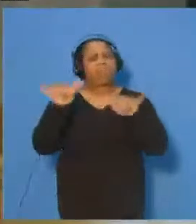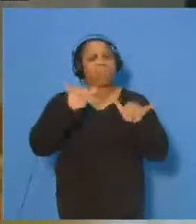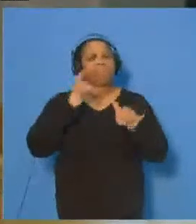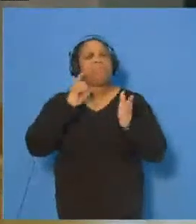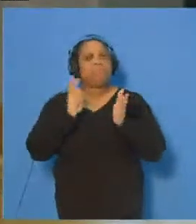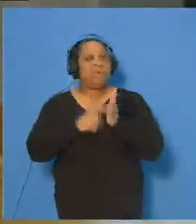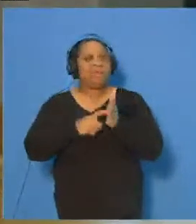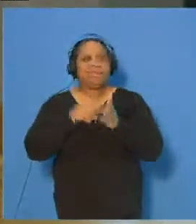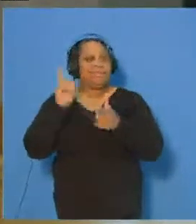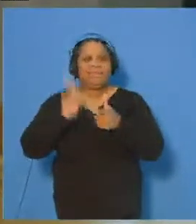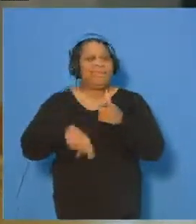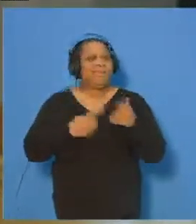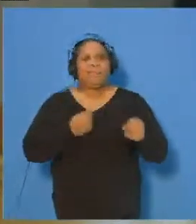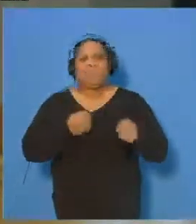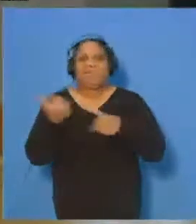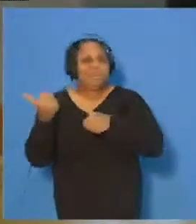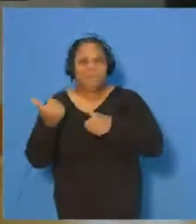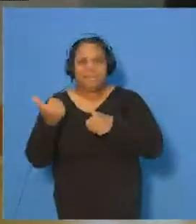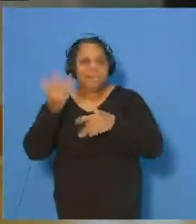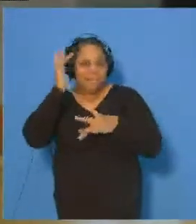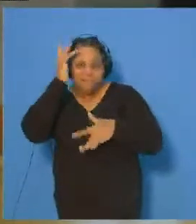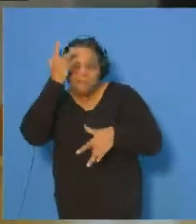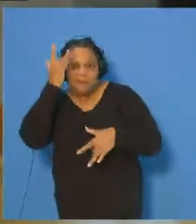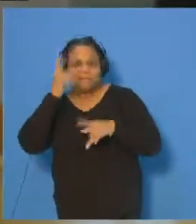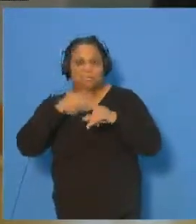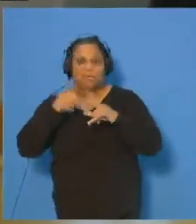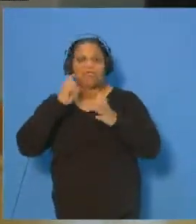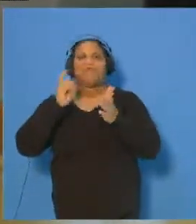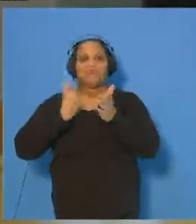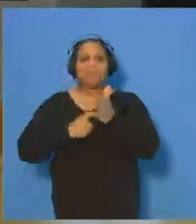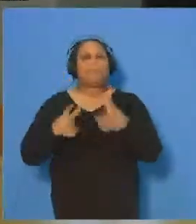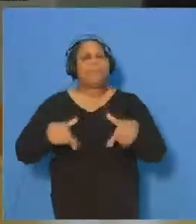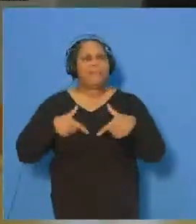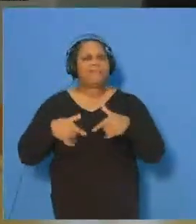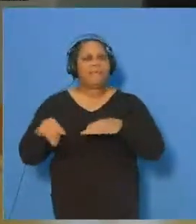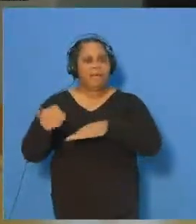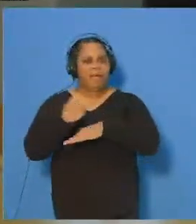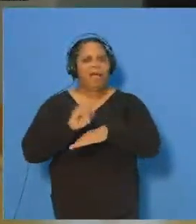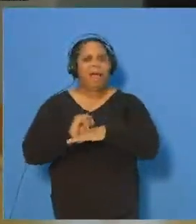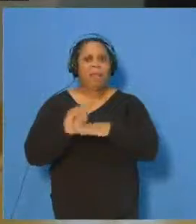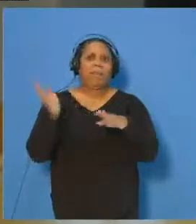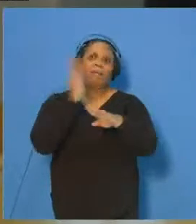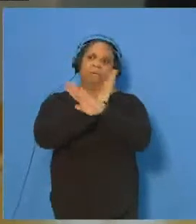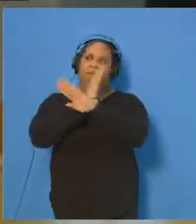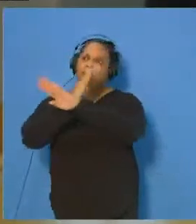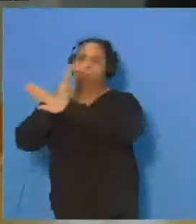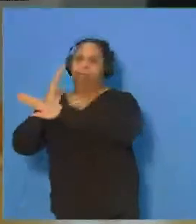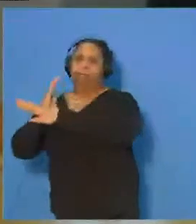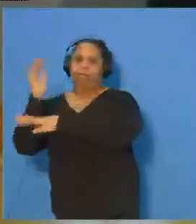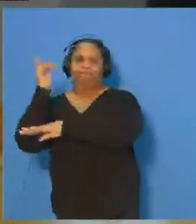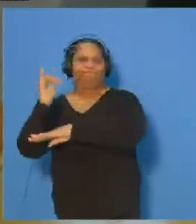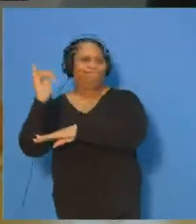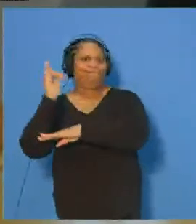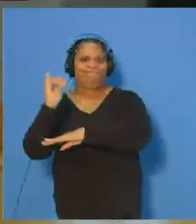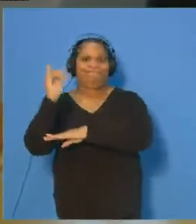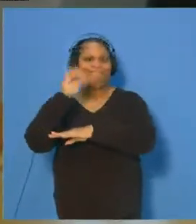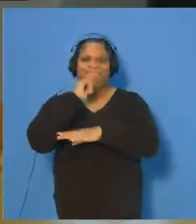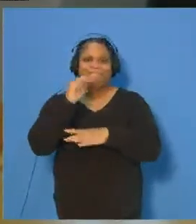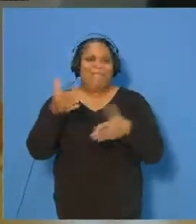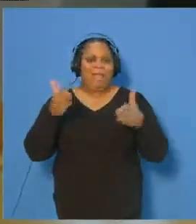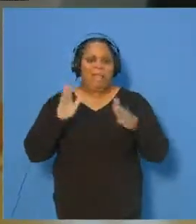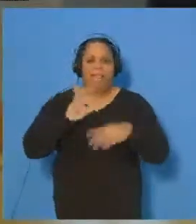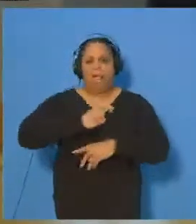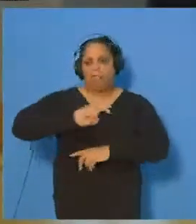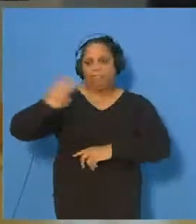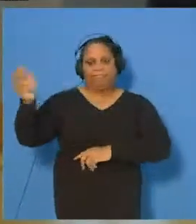recognizes it cannot be eliminated unless we decide, I recognize that we live on an island, that we're going to close off our borders indefinitely and never allow any type of